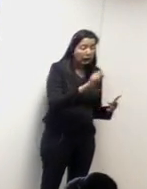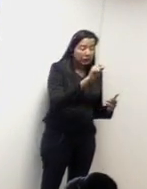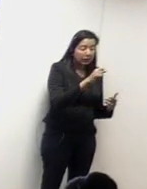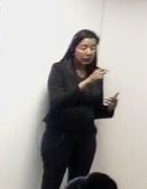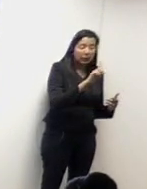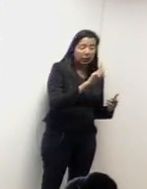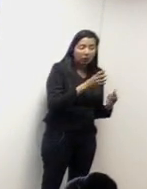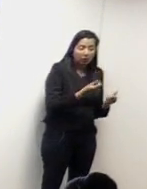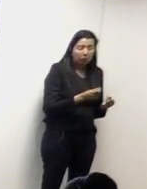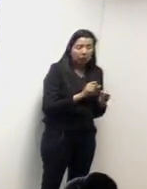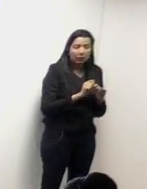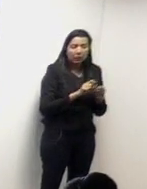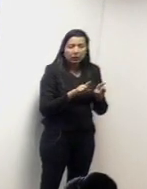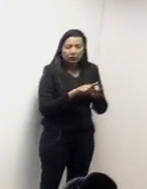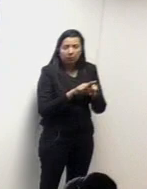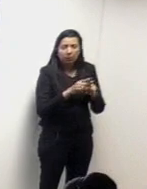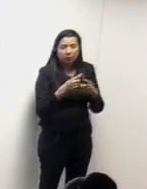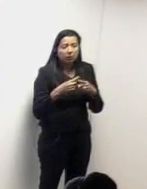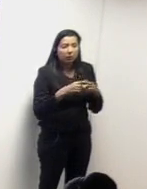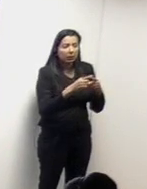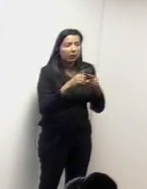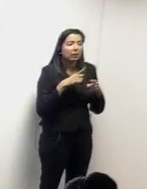been taking measures that will help.